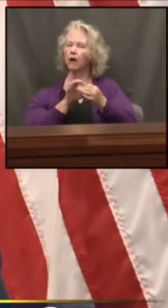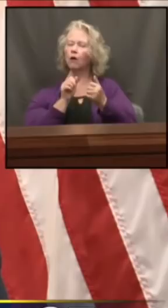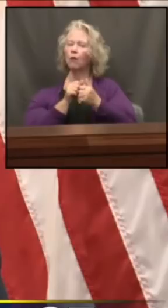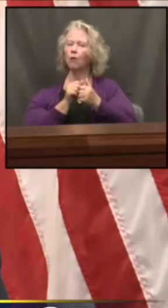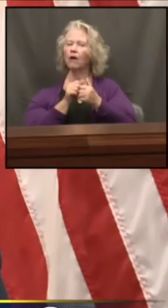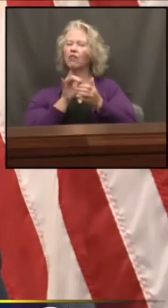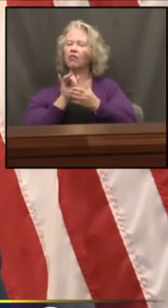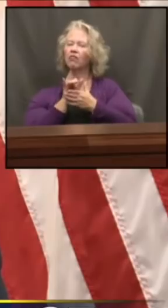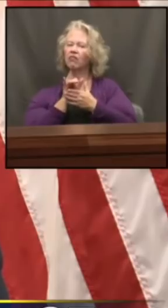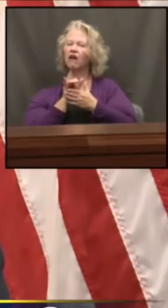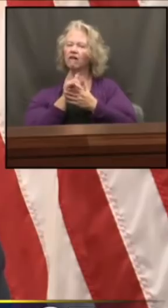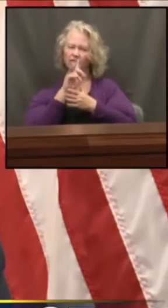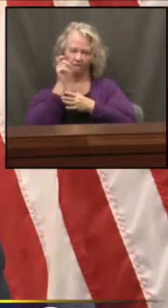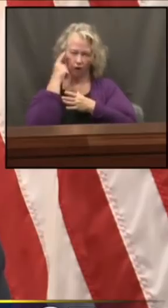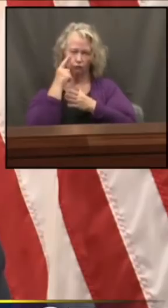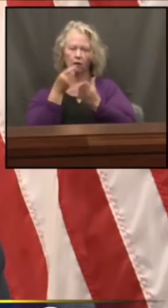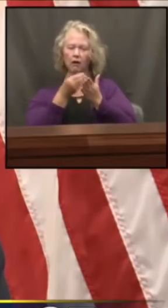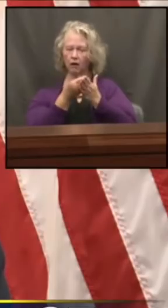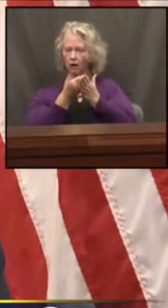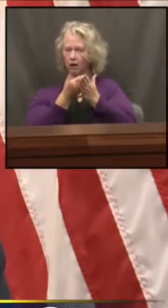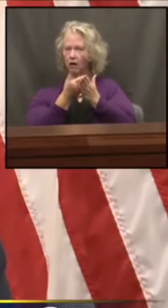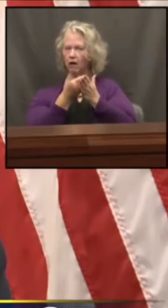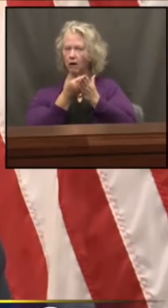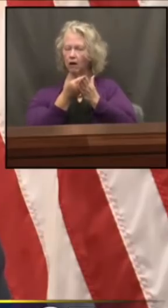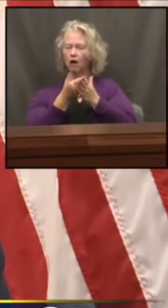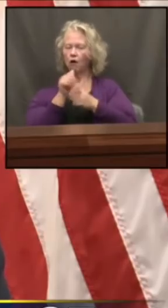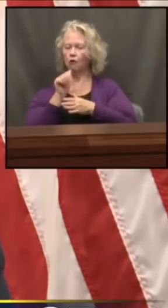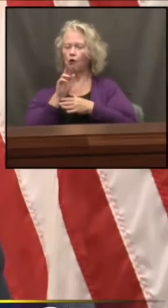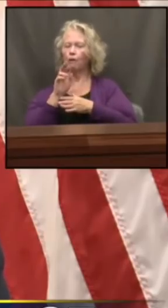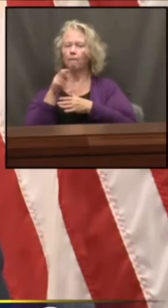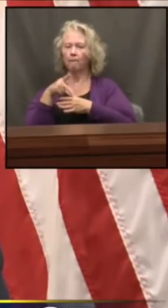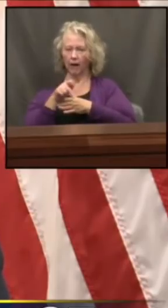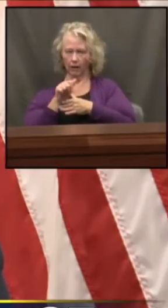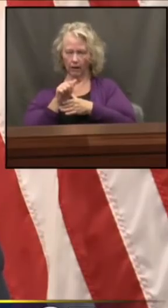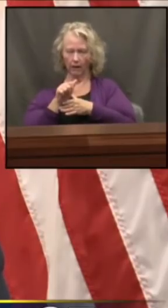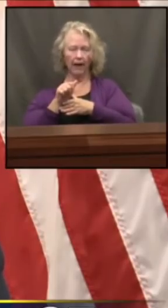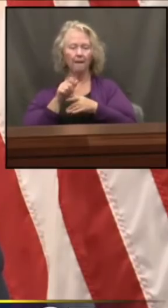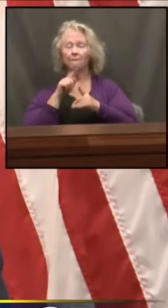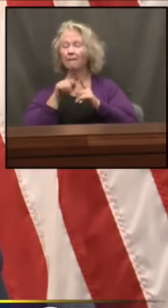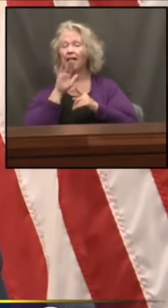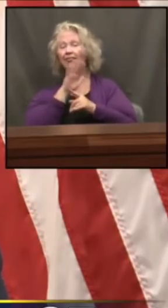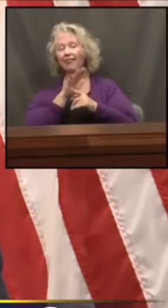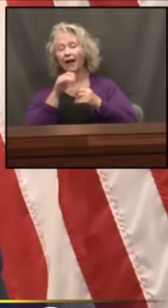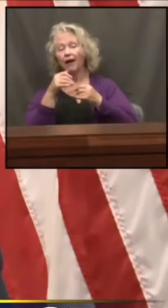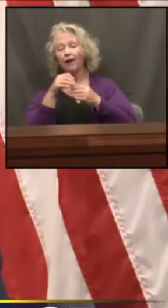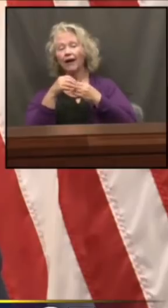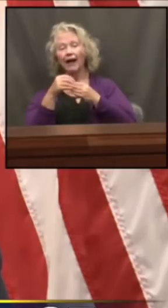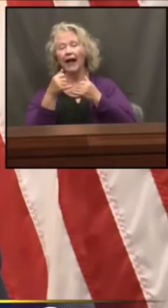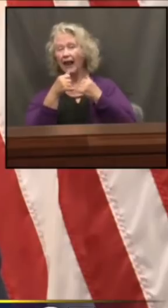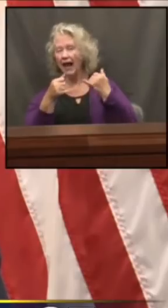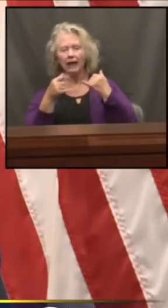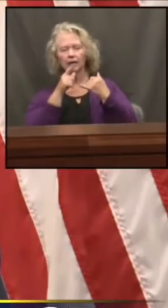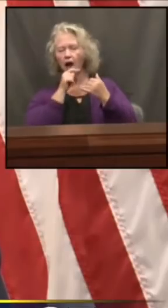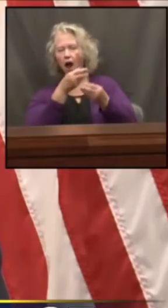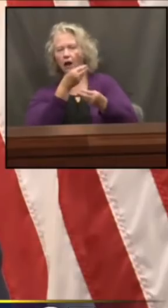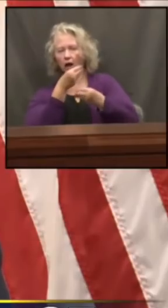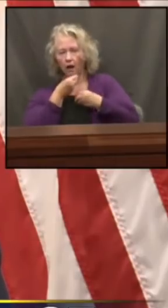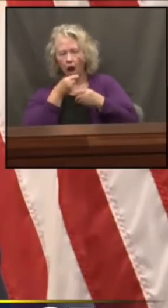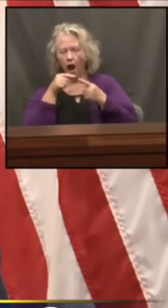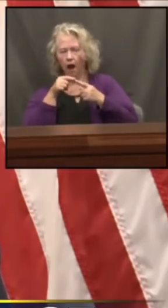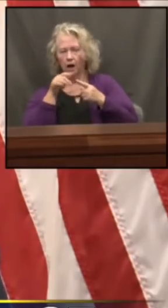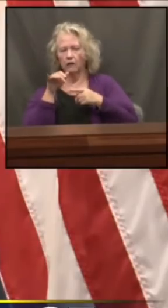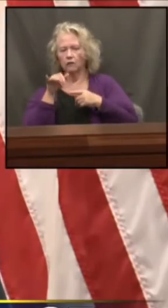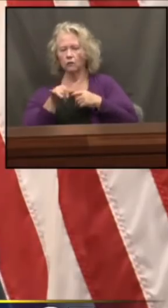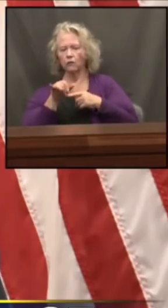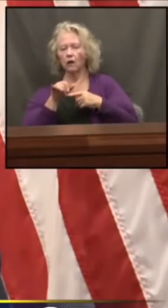dollars. The last federal guidelines for ARPA wasn't really provided until the first week of August. It provided the Office of